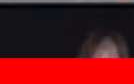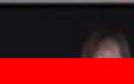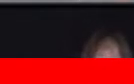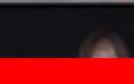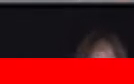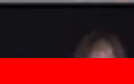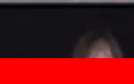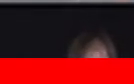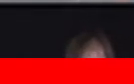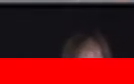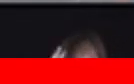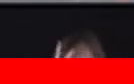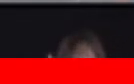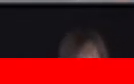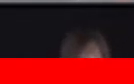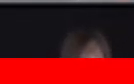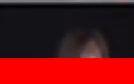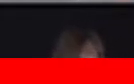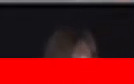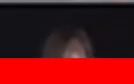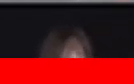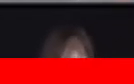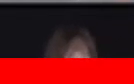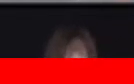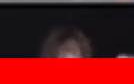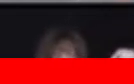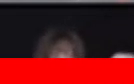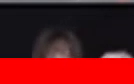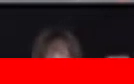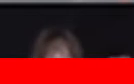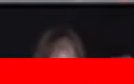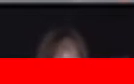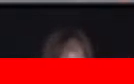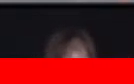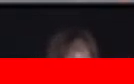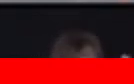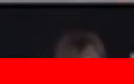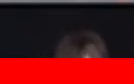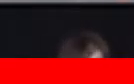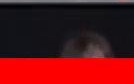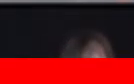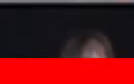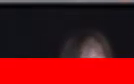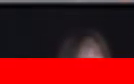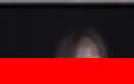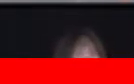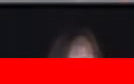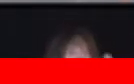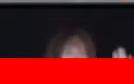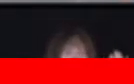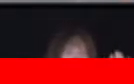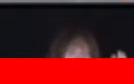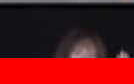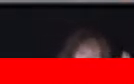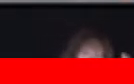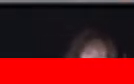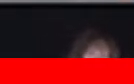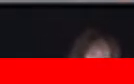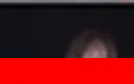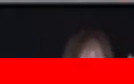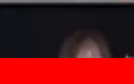know, Quebec released a clear framework yesterday, 10 groups allowed from the 24th to the 27th, as long as they isolate before